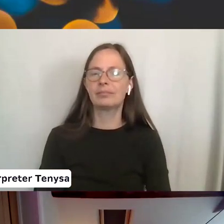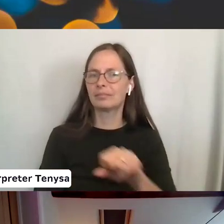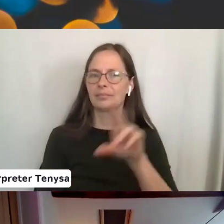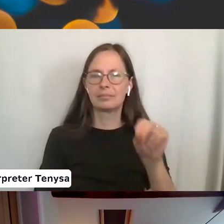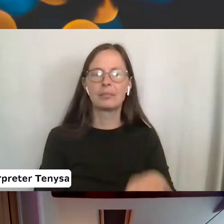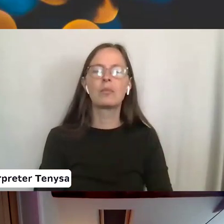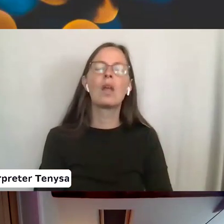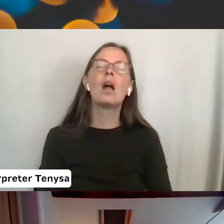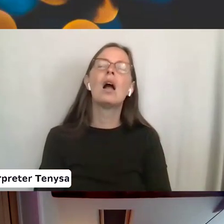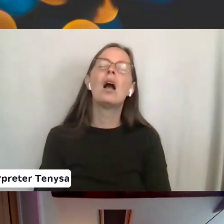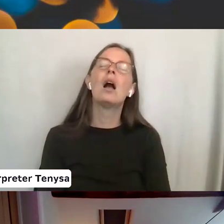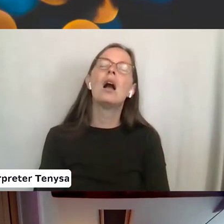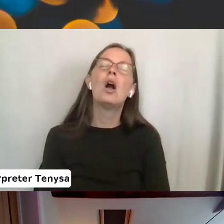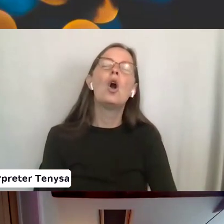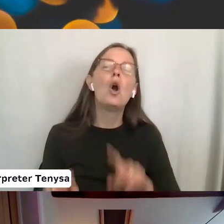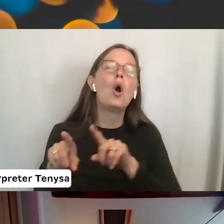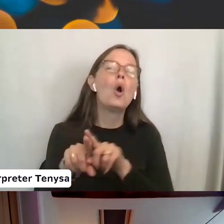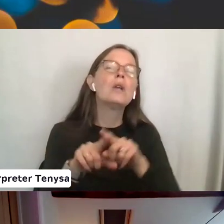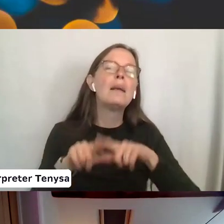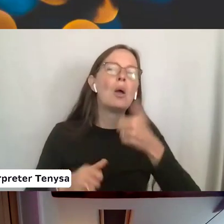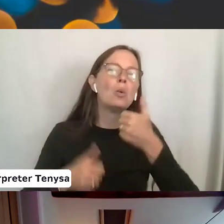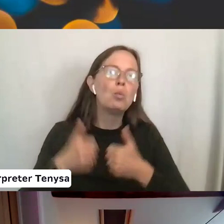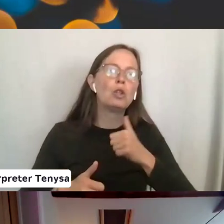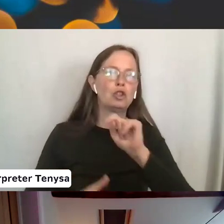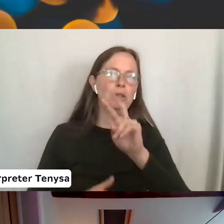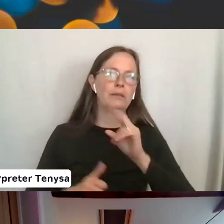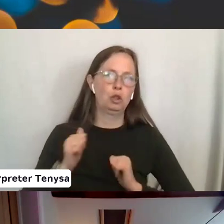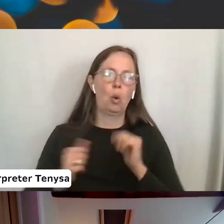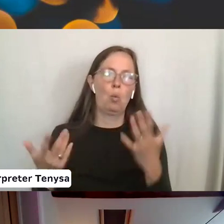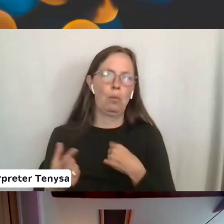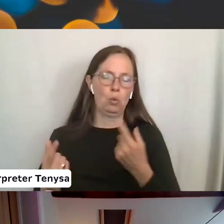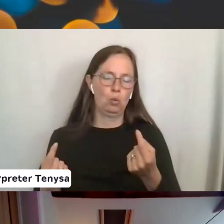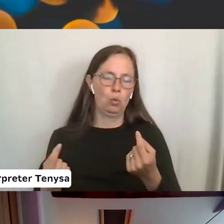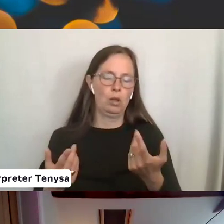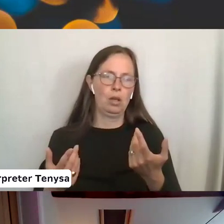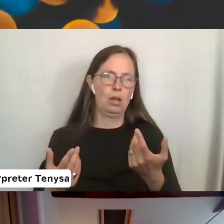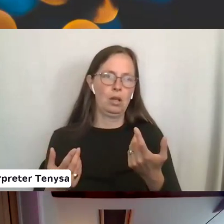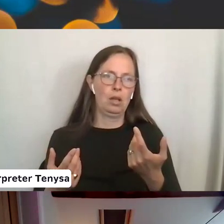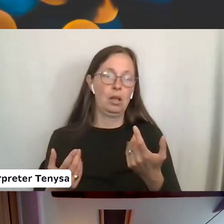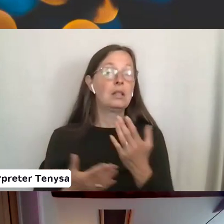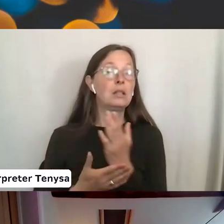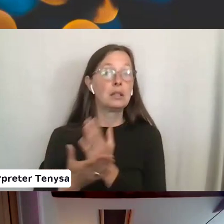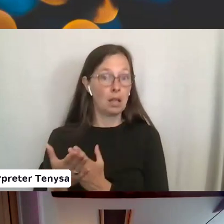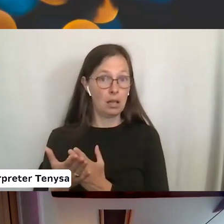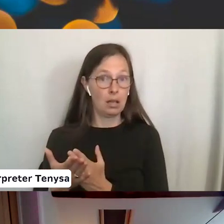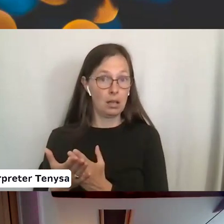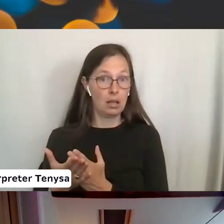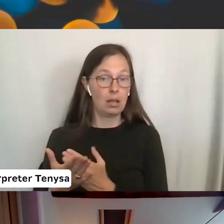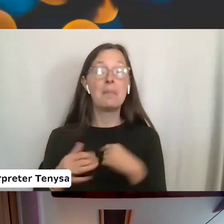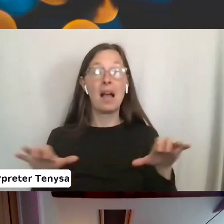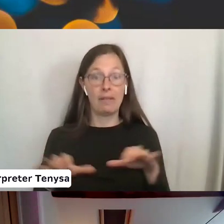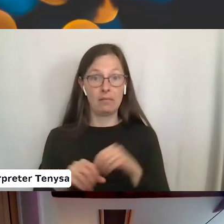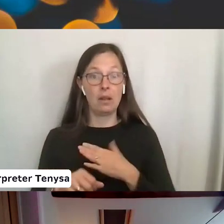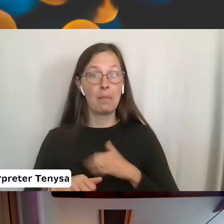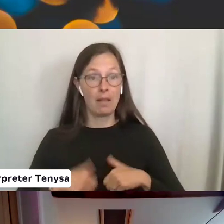depends on which show and what I'm doing. Because there are definitely some shows I've done in my